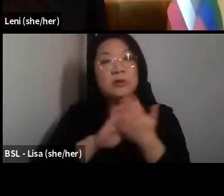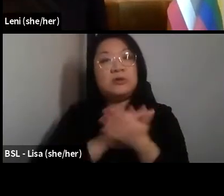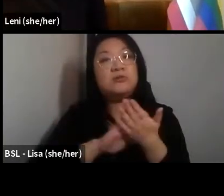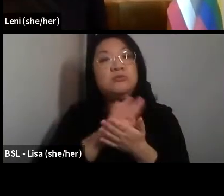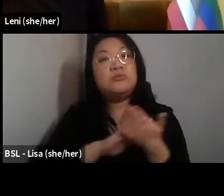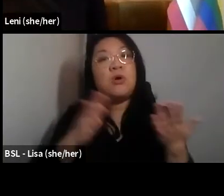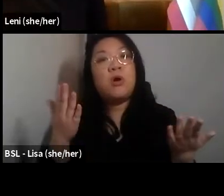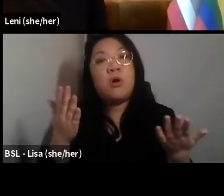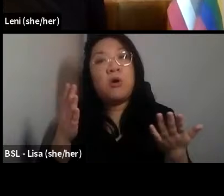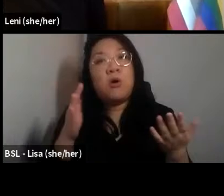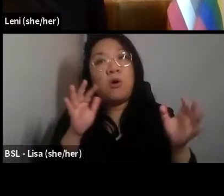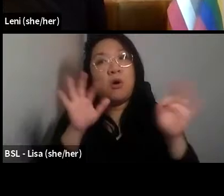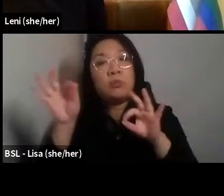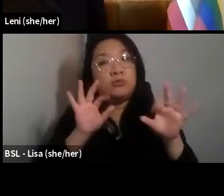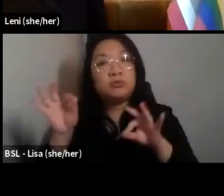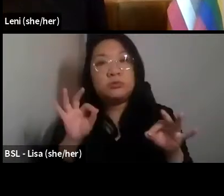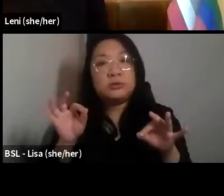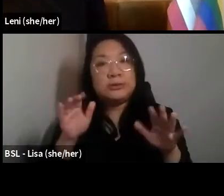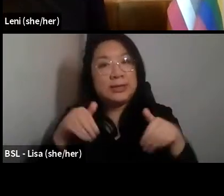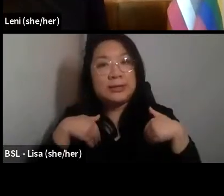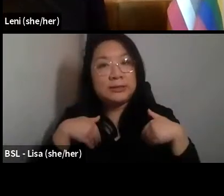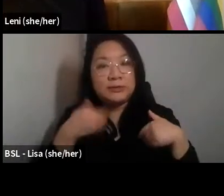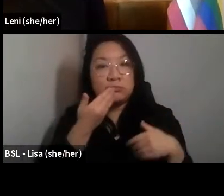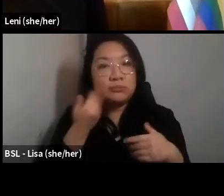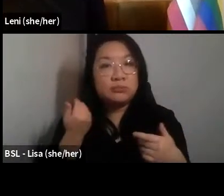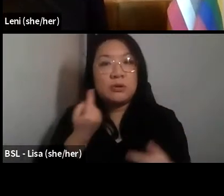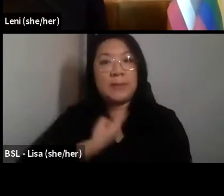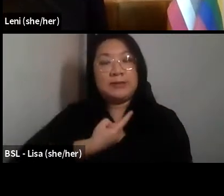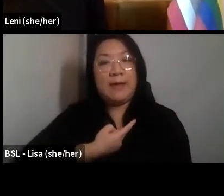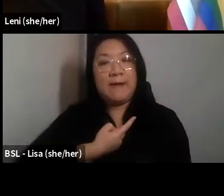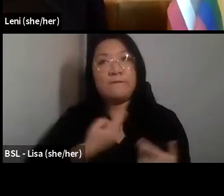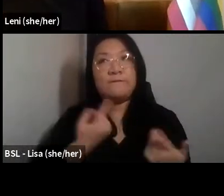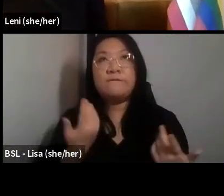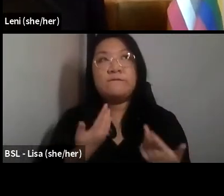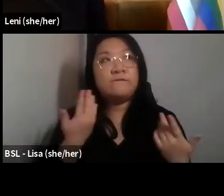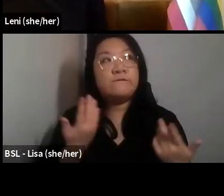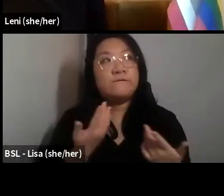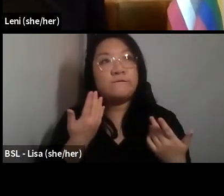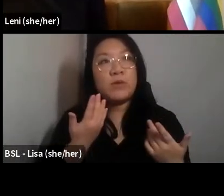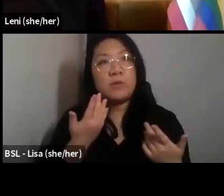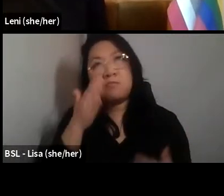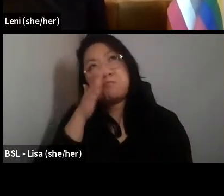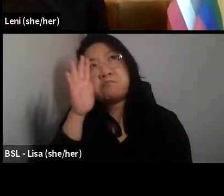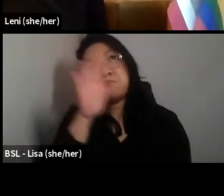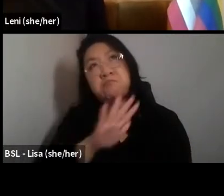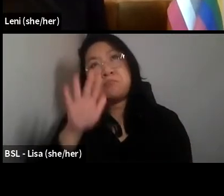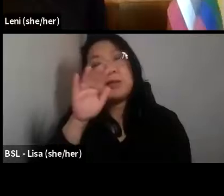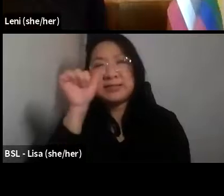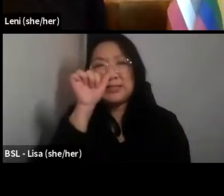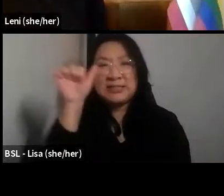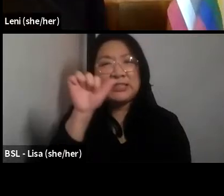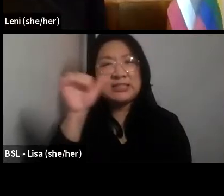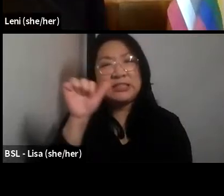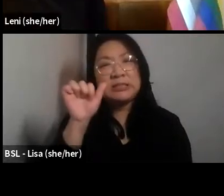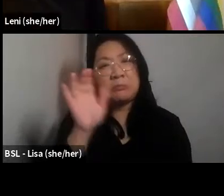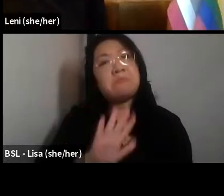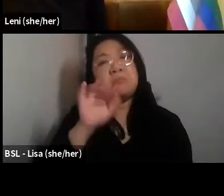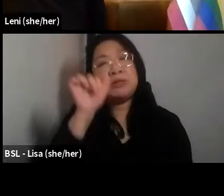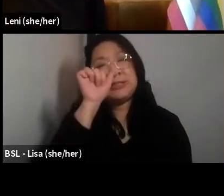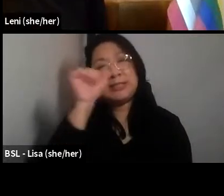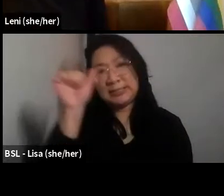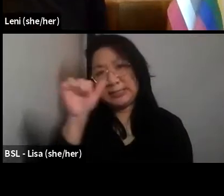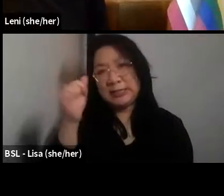be asexual. Like, I was about to turn 16 when I came out, or just turned 16.